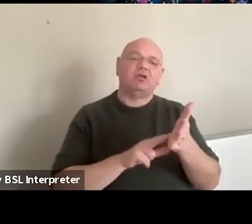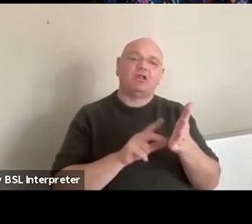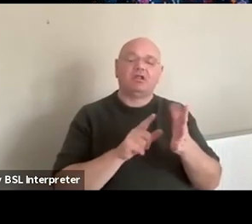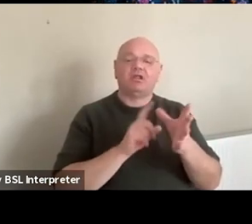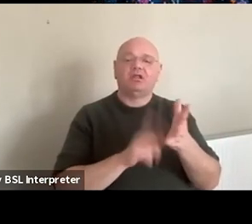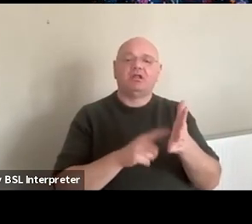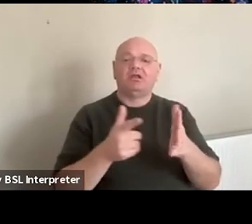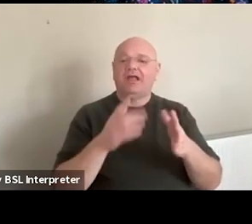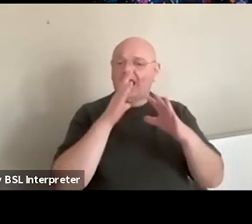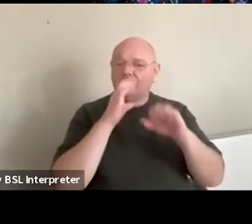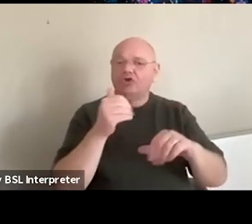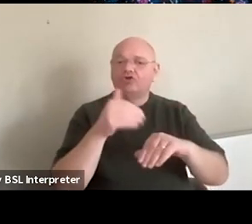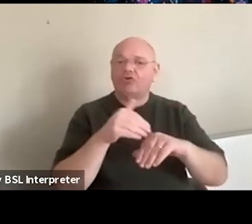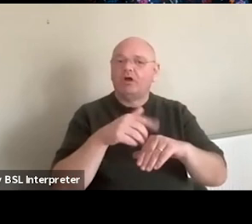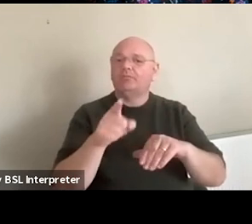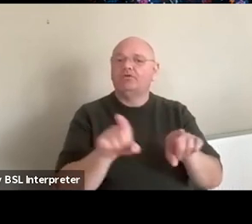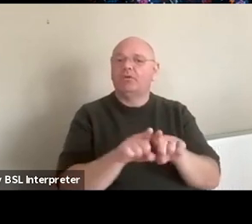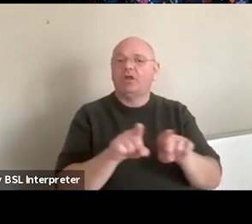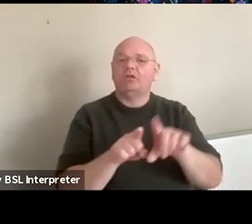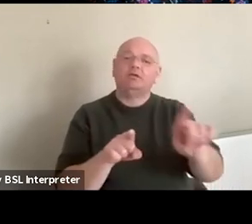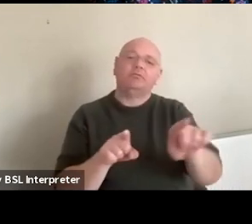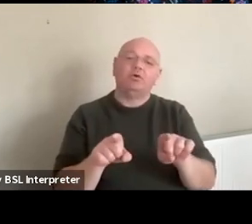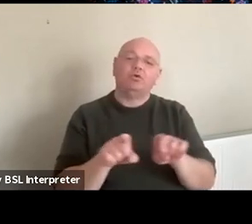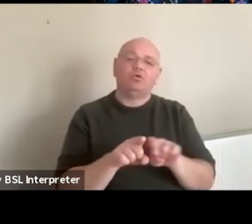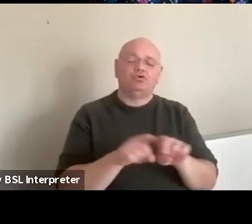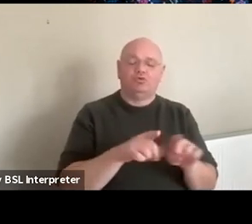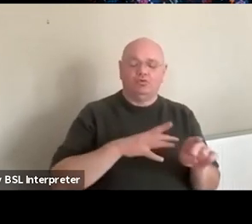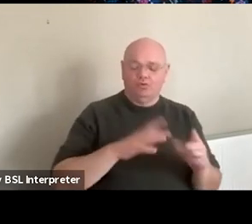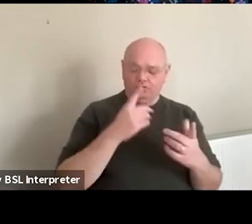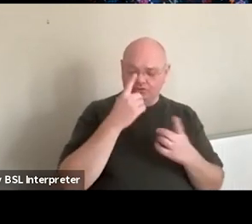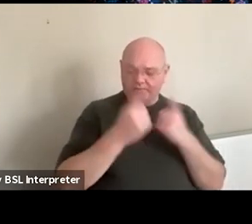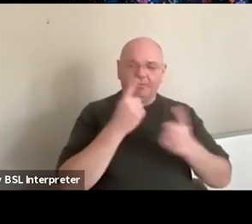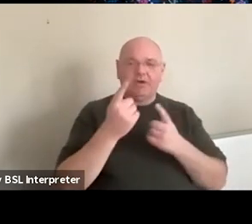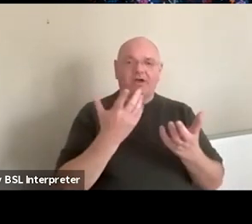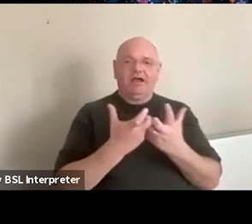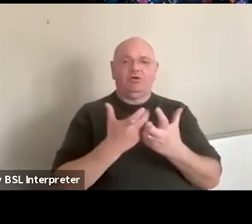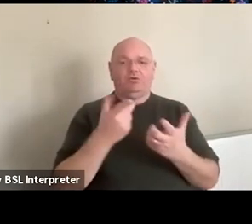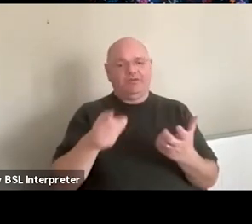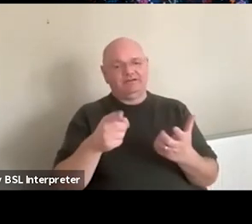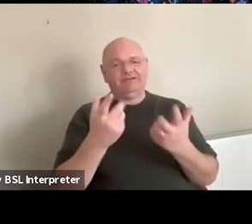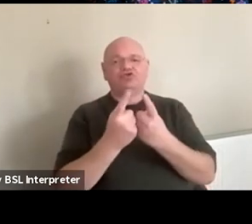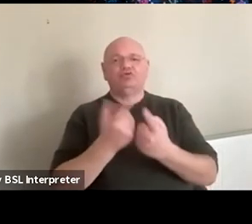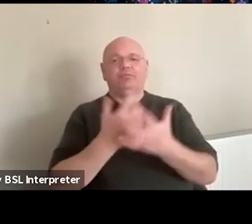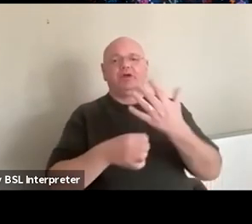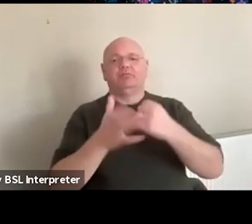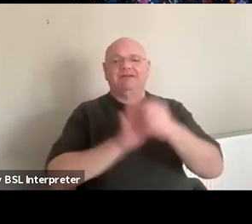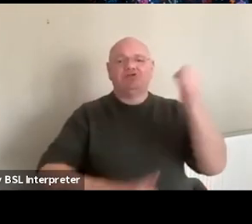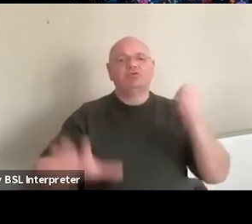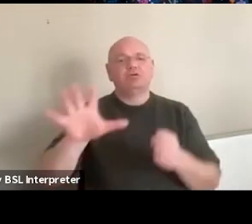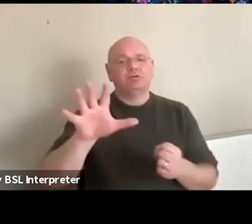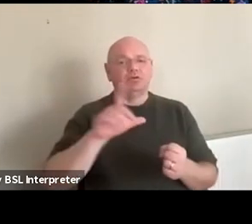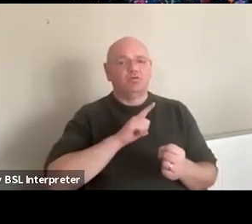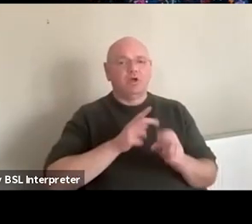re-socialize, if that's a word. I've just discovered de-socialize, so I'm really excited about that. We re-socialize power, and if we are happy to talk about